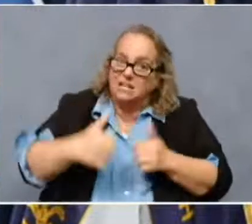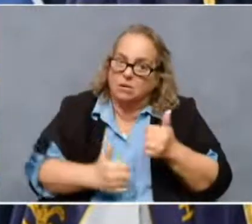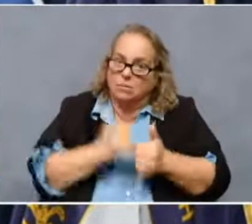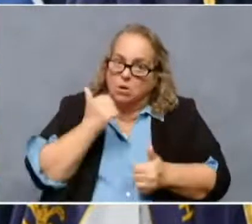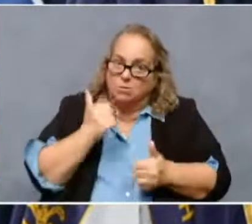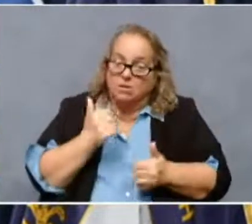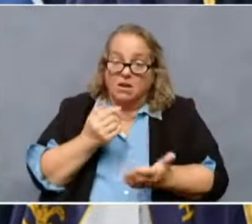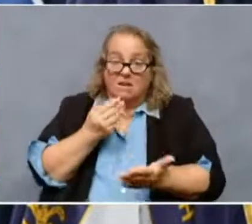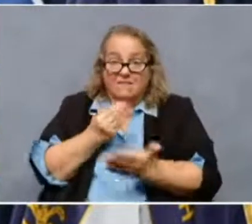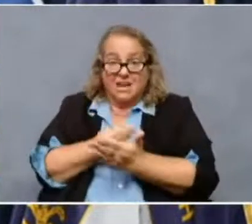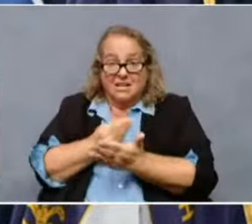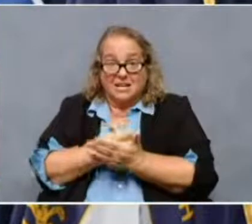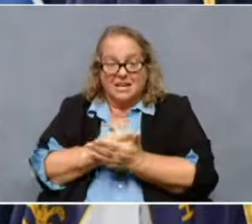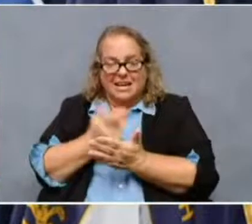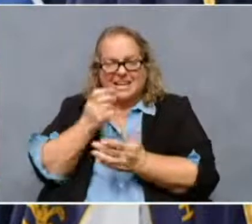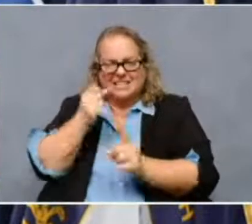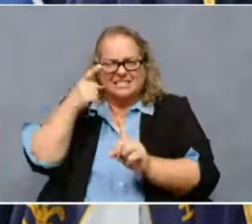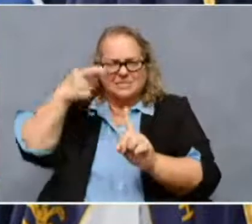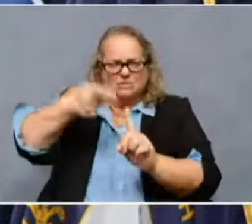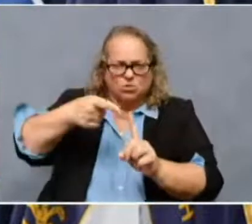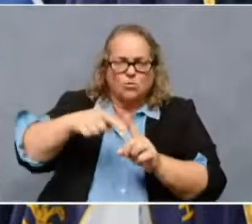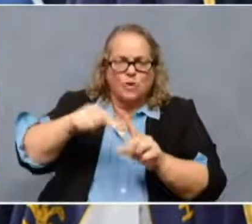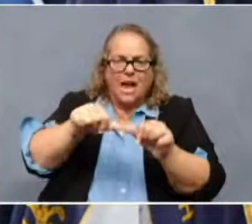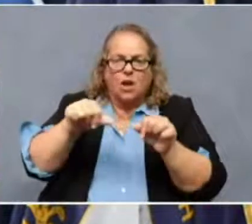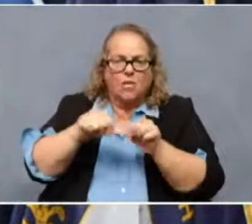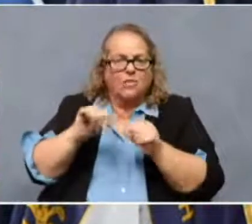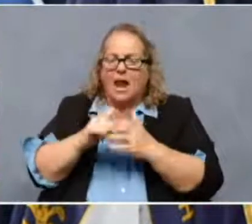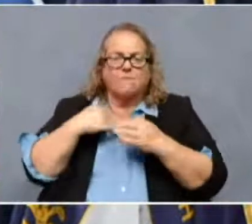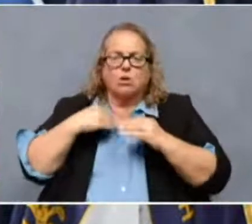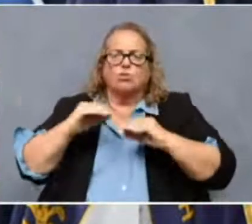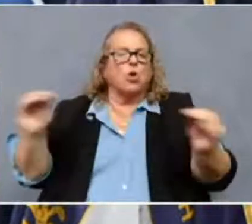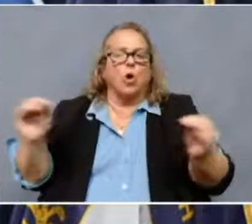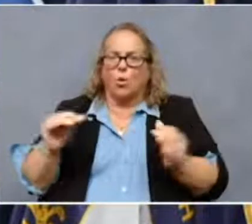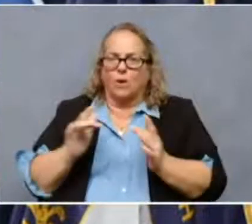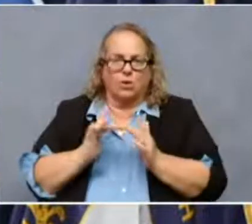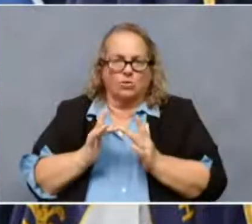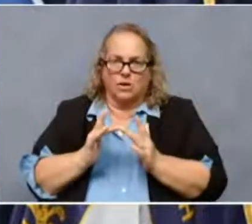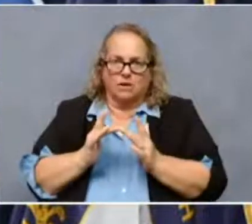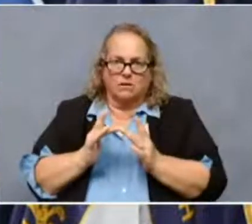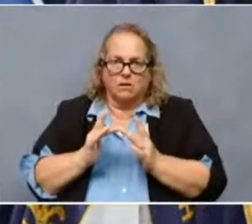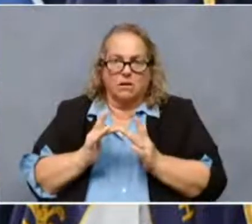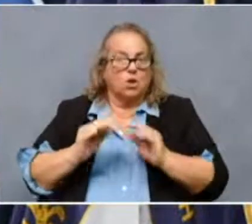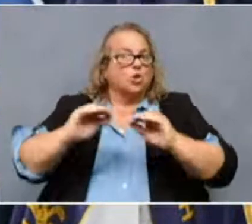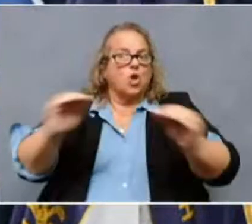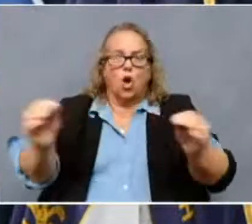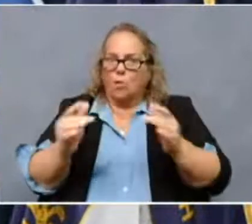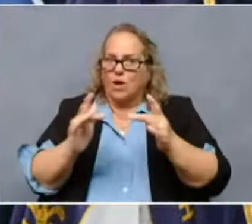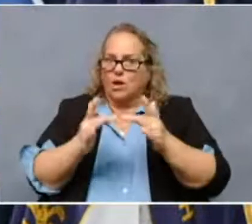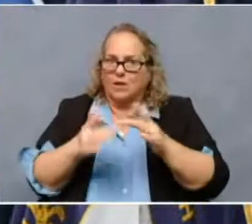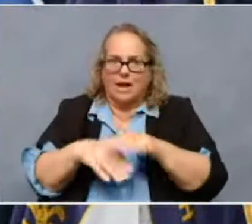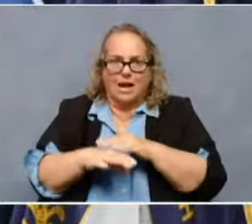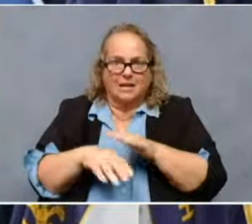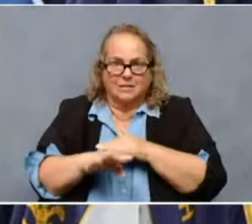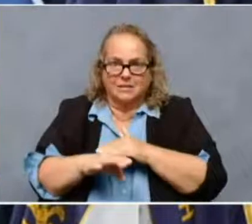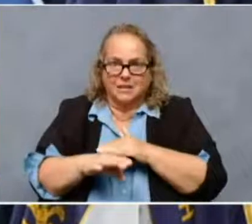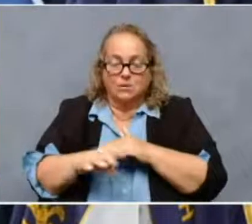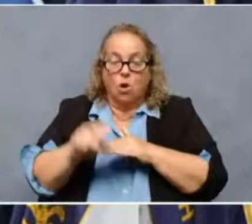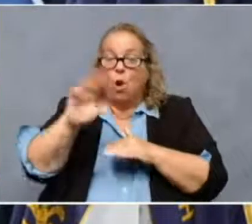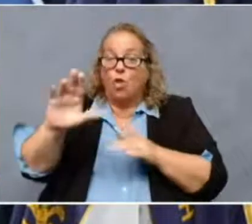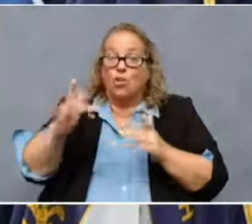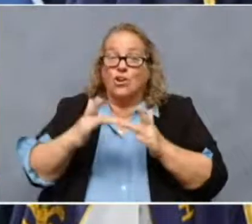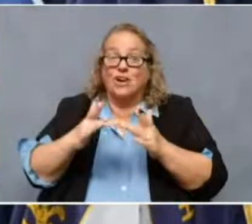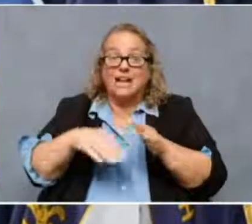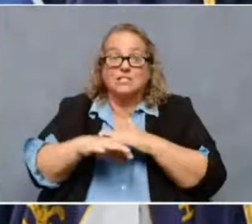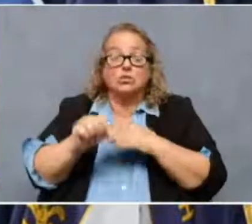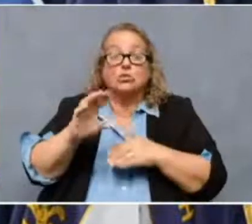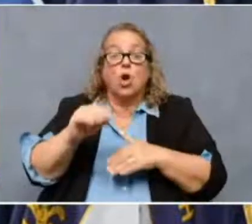to those areas in Kentucky that are unserved, those who have no internet access, or whose internet access is so slow that it